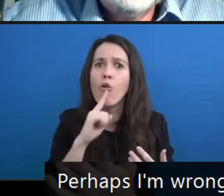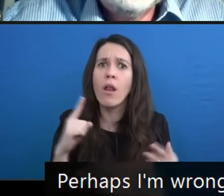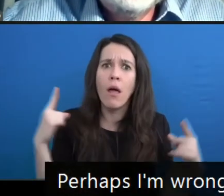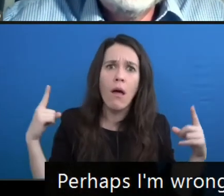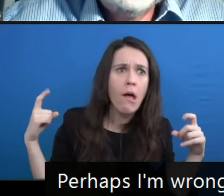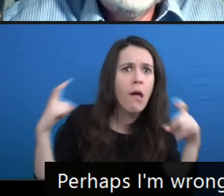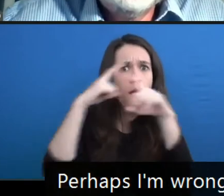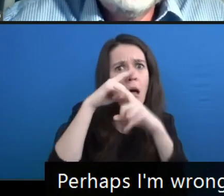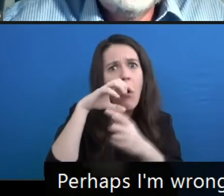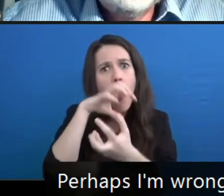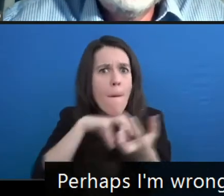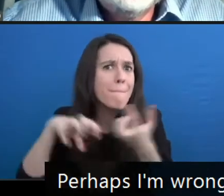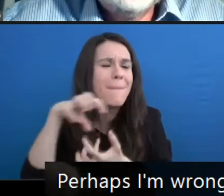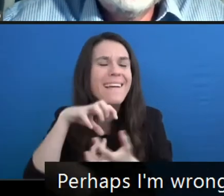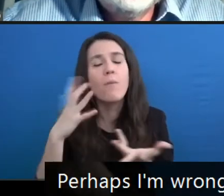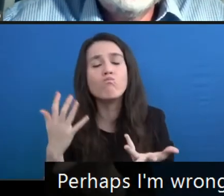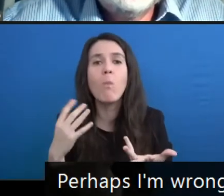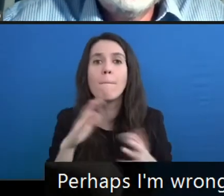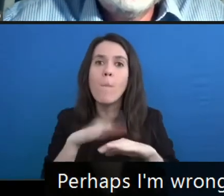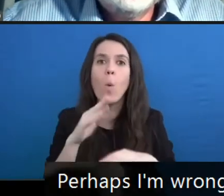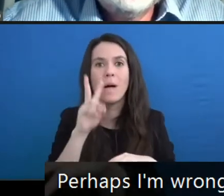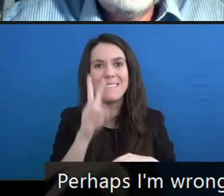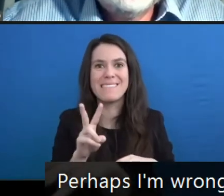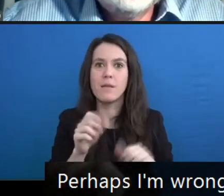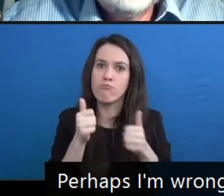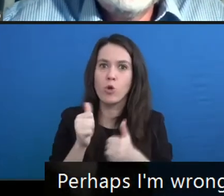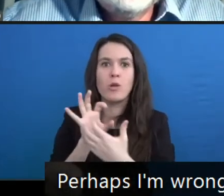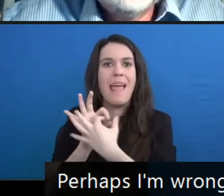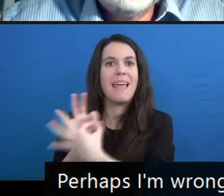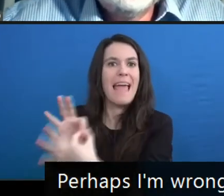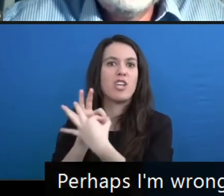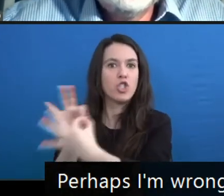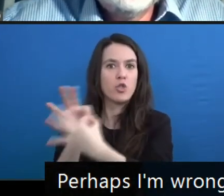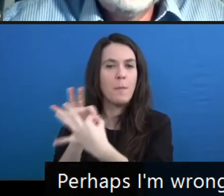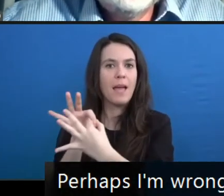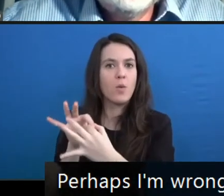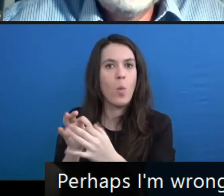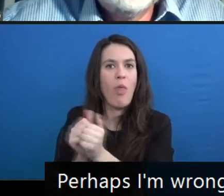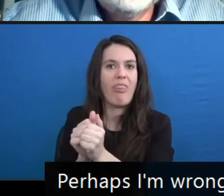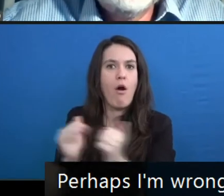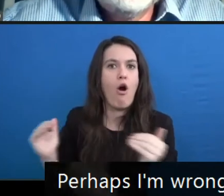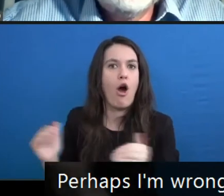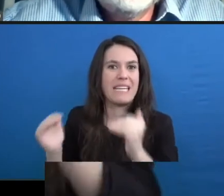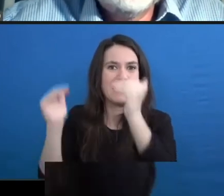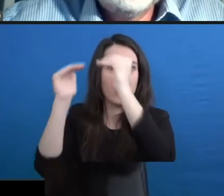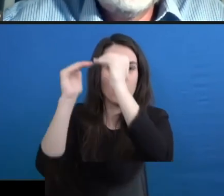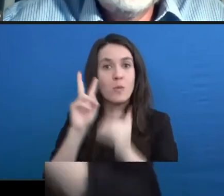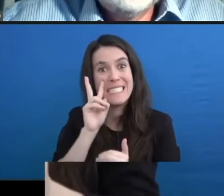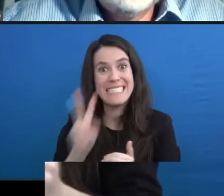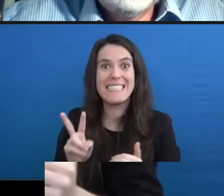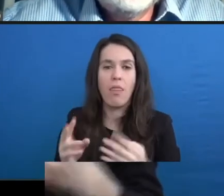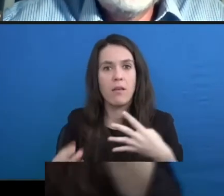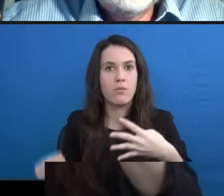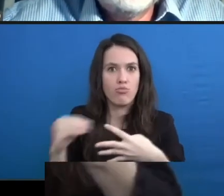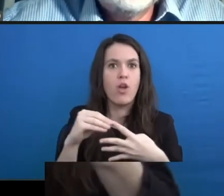that you have the appropriate executive engagement within the organization to make it a priority and no longer a nice to